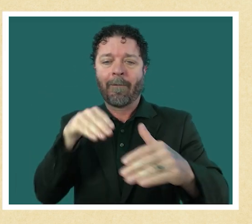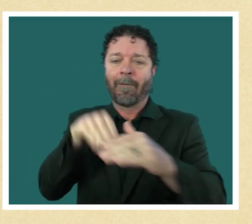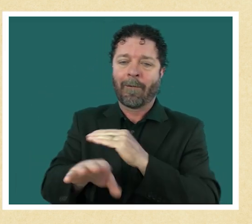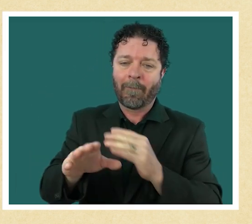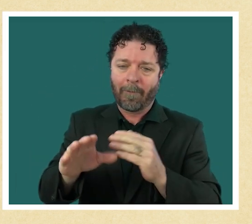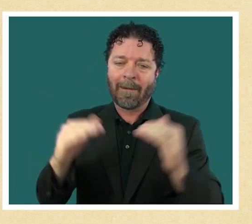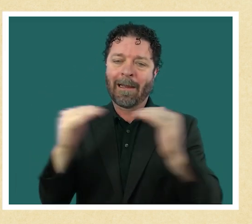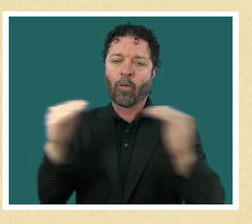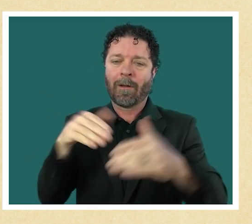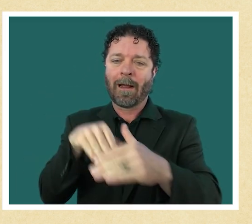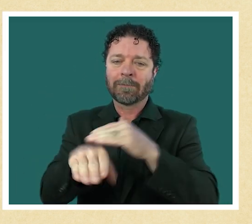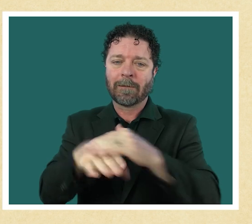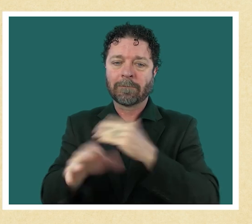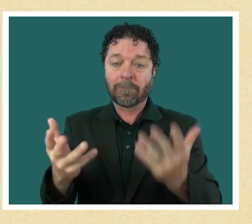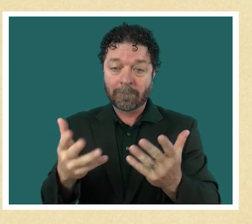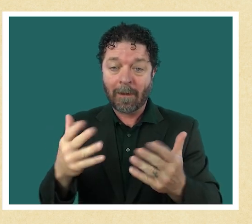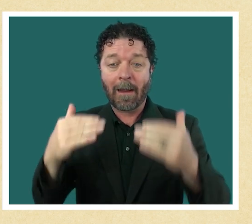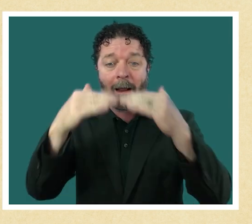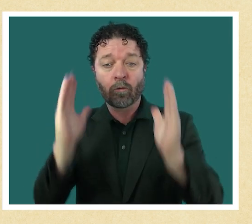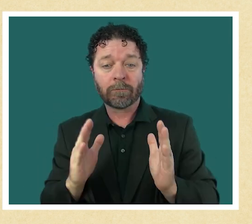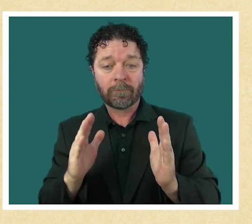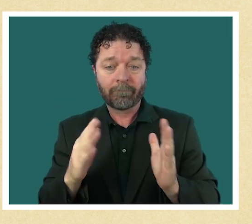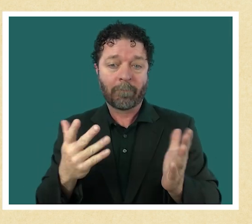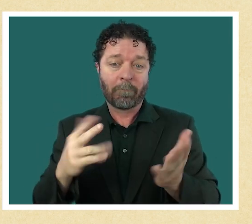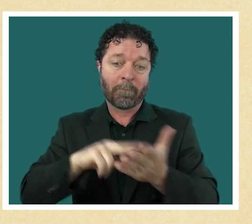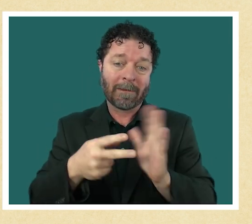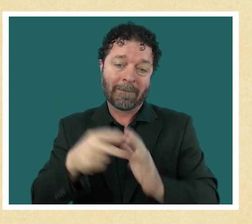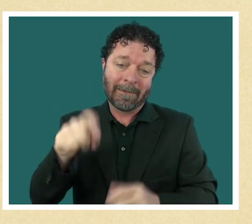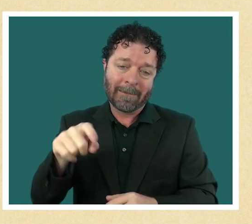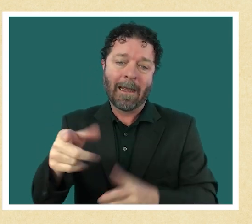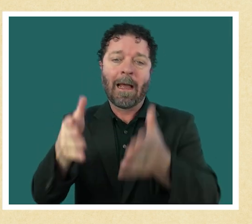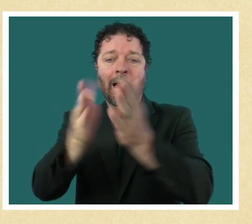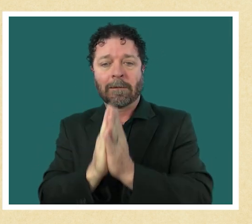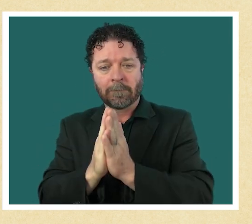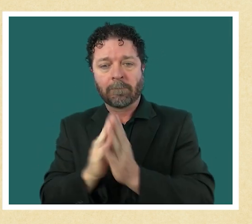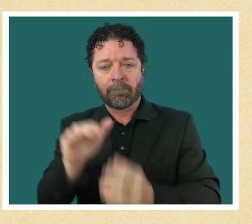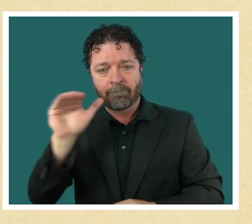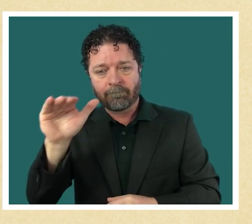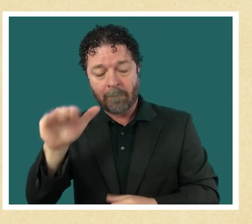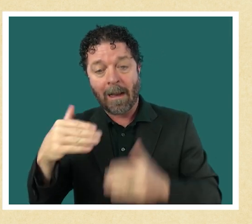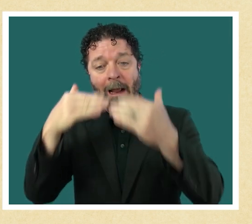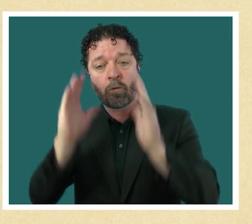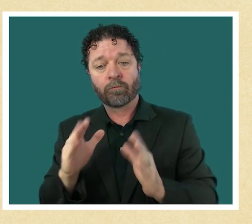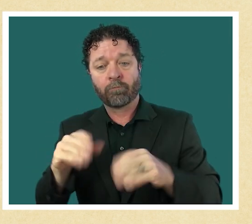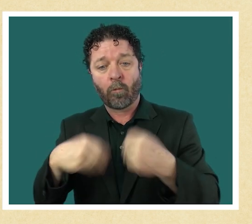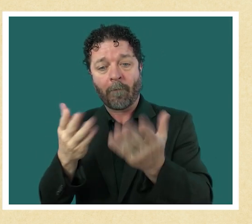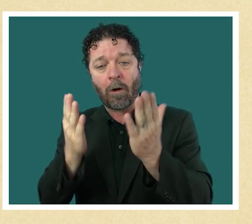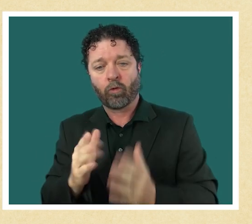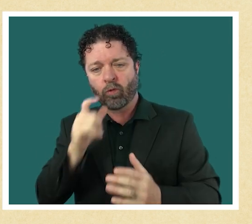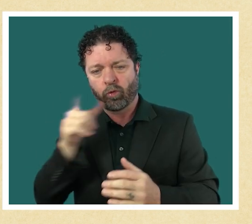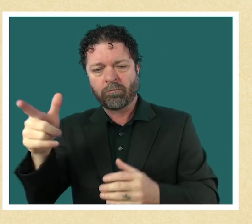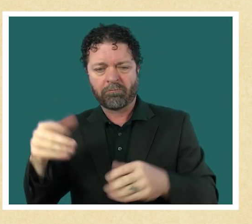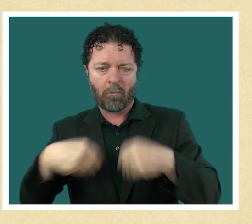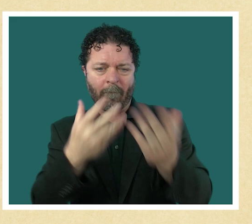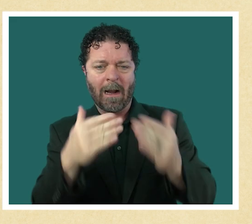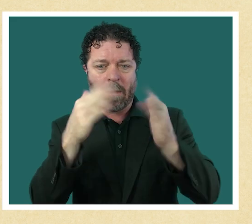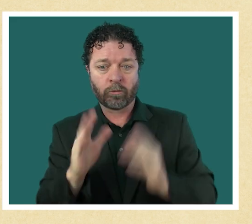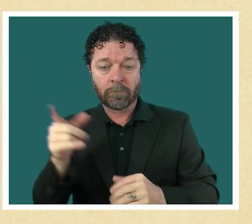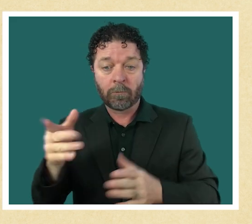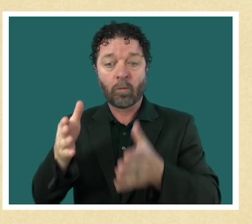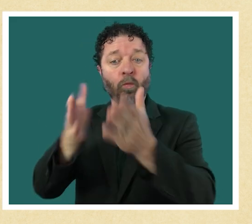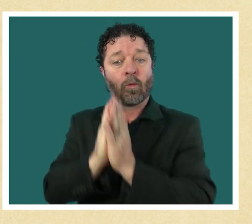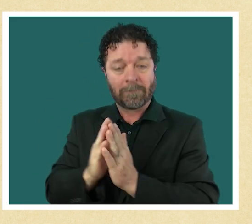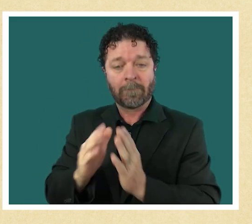housing, they will need to make a request to their housing provider. Requests are based on the individual needs of the person